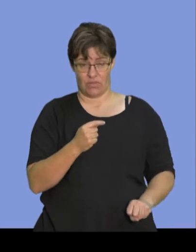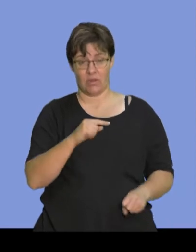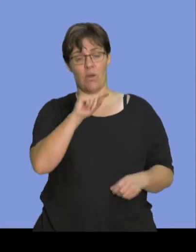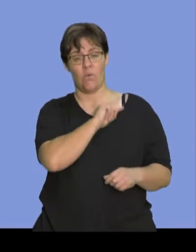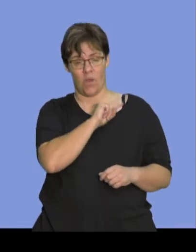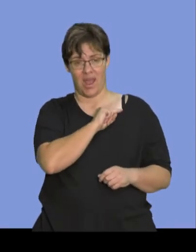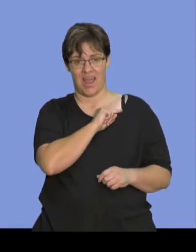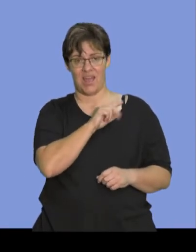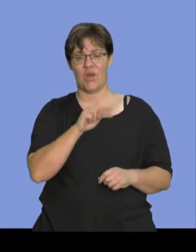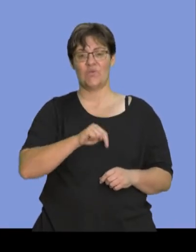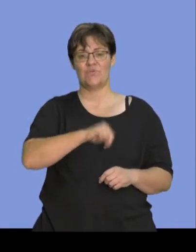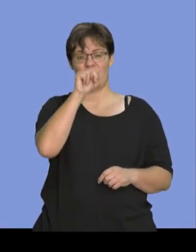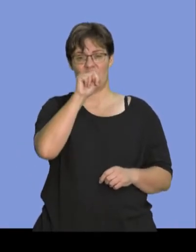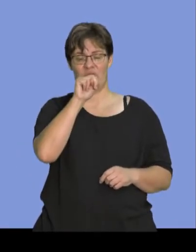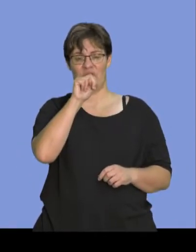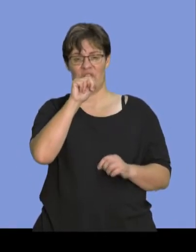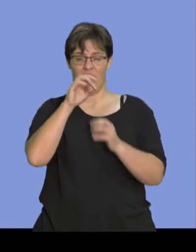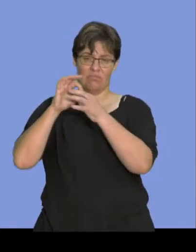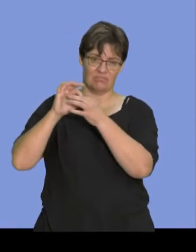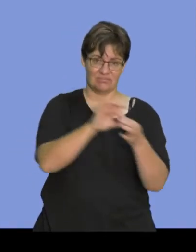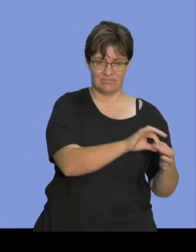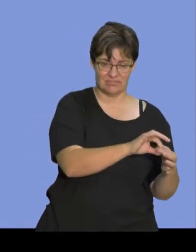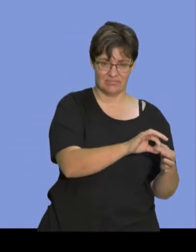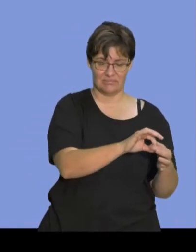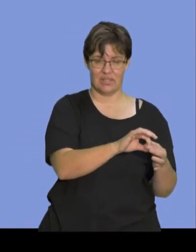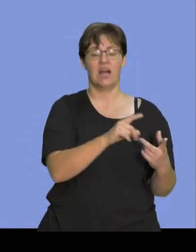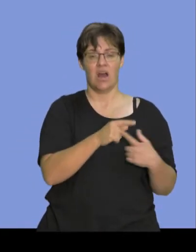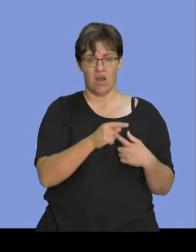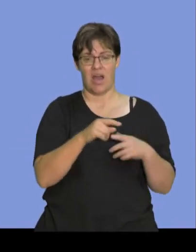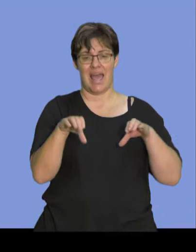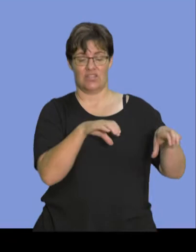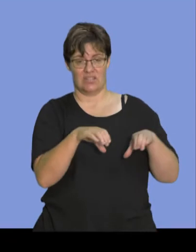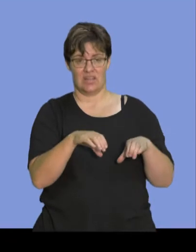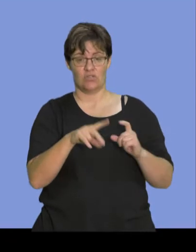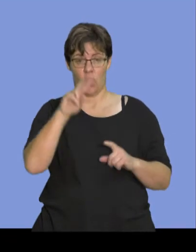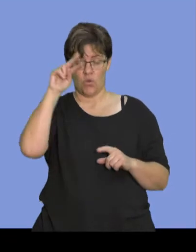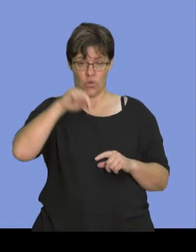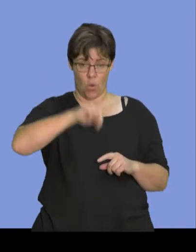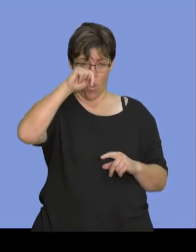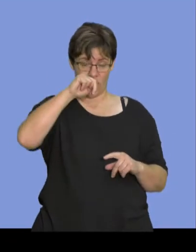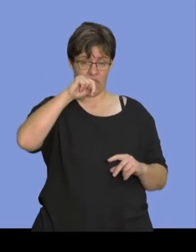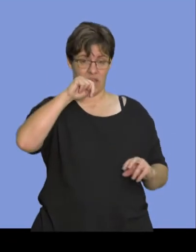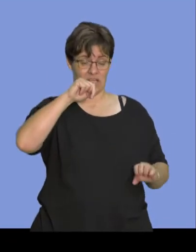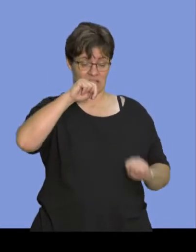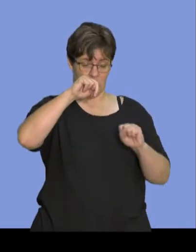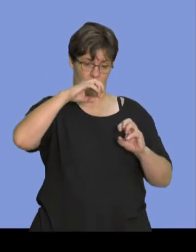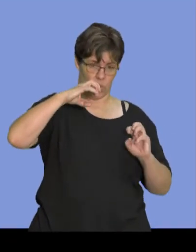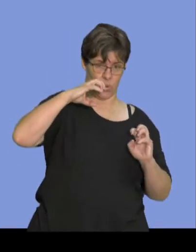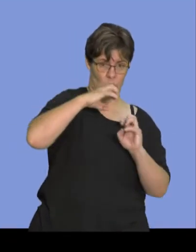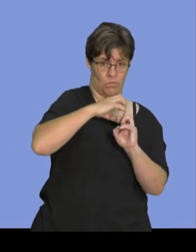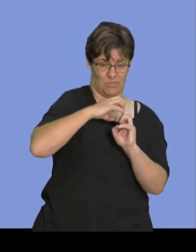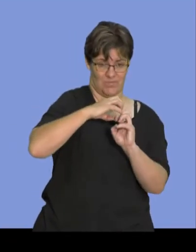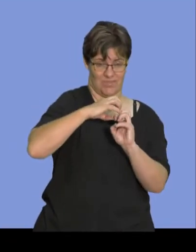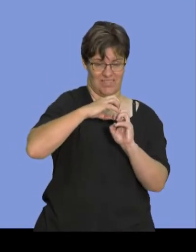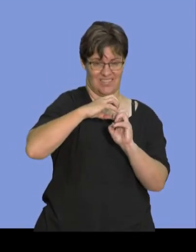direction. Why? Because the North Pole is attracted by the South. We've spoken about the interaction of opposite poles, okay, in terms